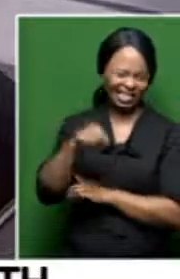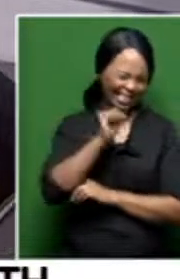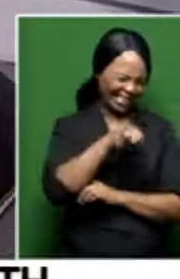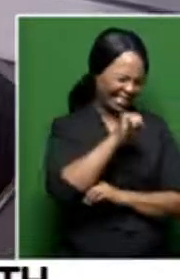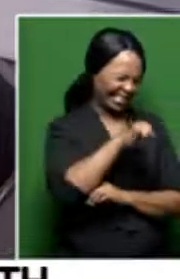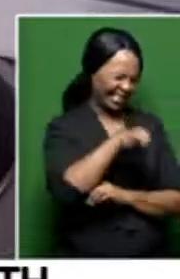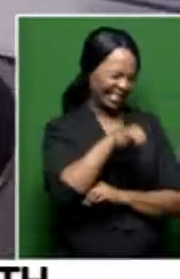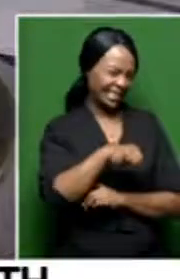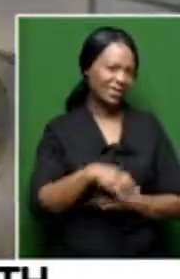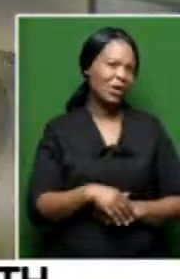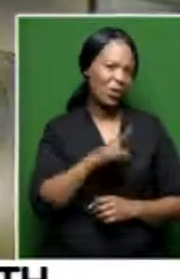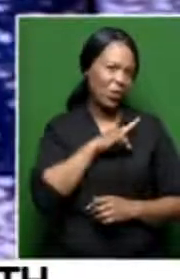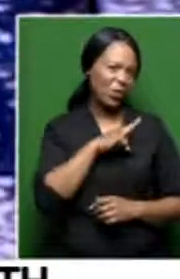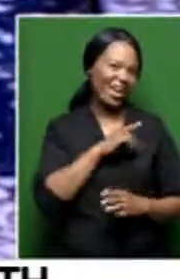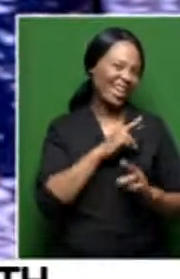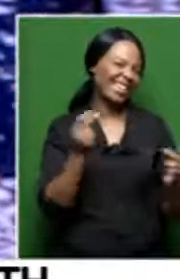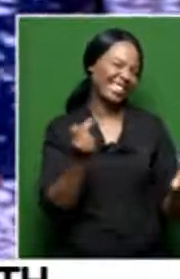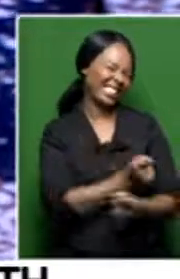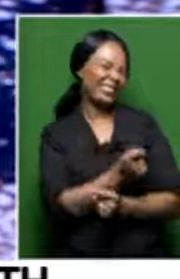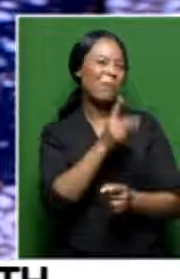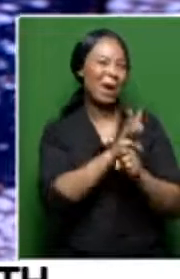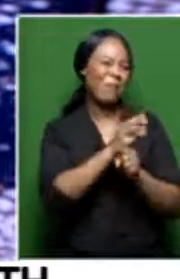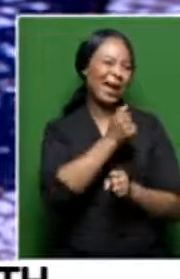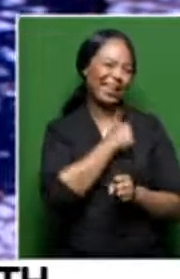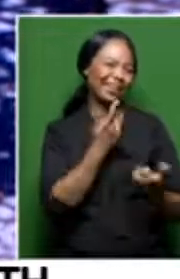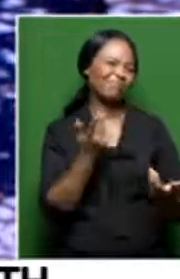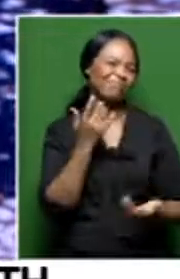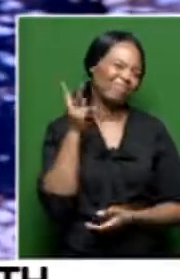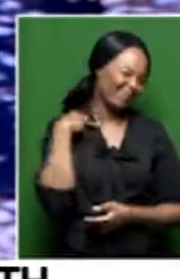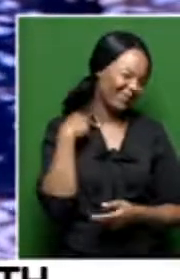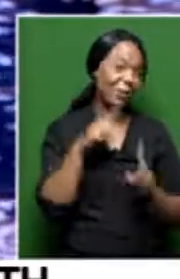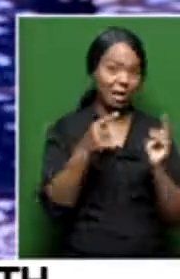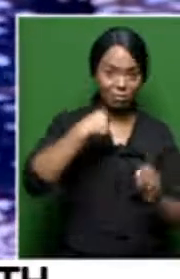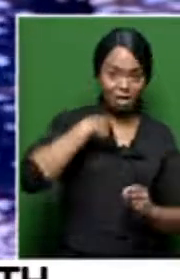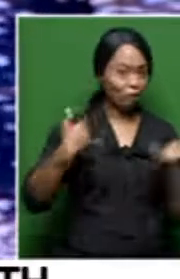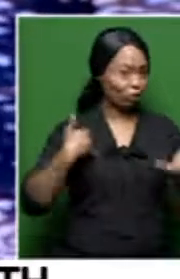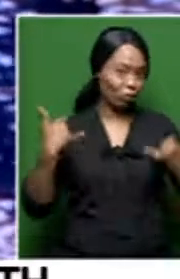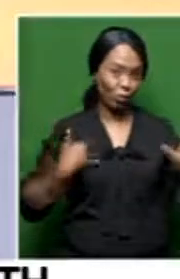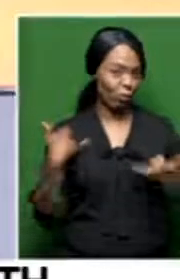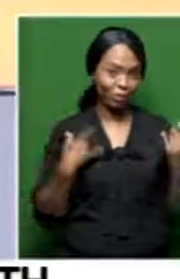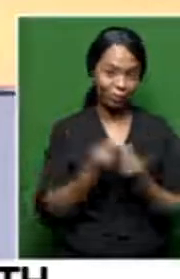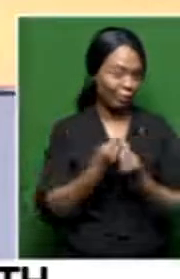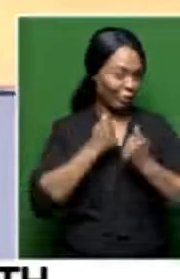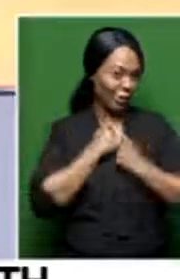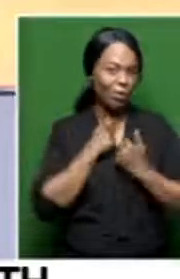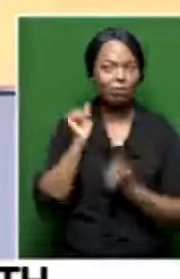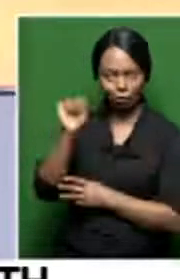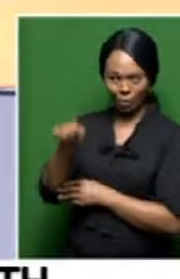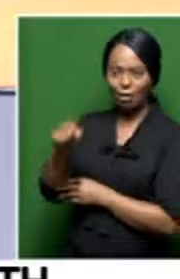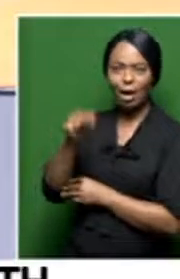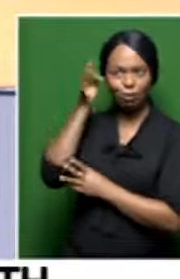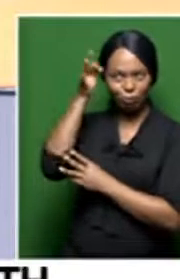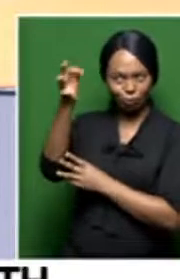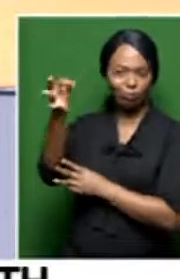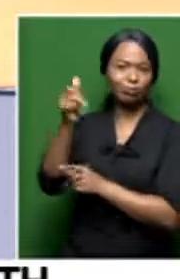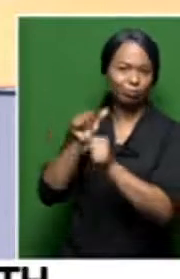Well, unfortunately for my mother, but for me, for me, not so much. I'm really enjoying what I'm doing. Yeah, because you're following your dream and your passion. Absolutely,